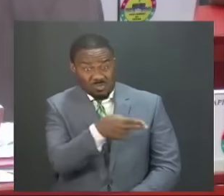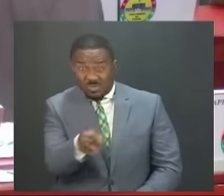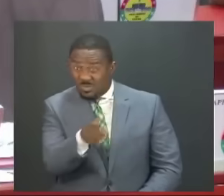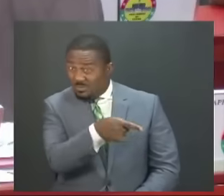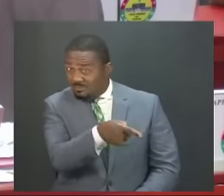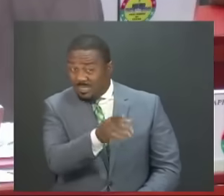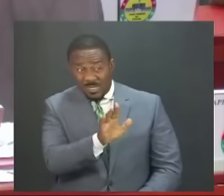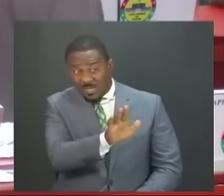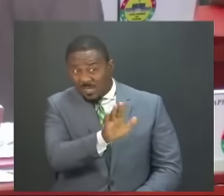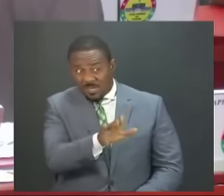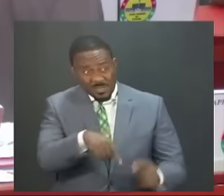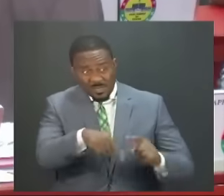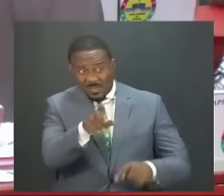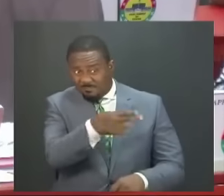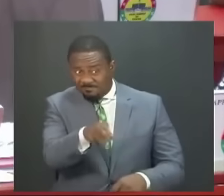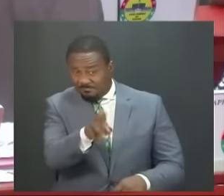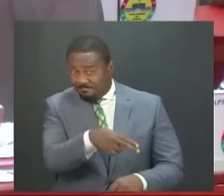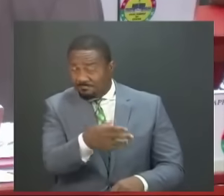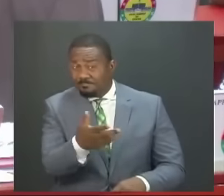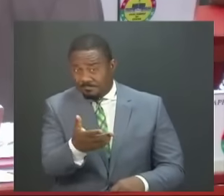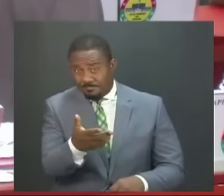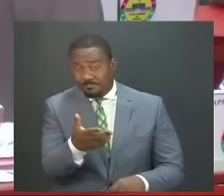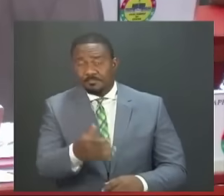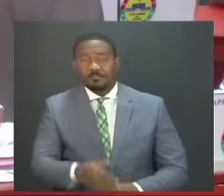Mr. Speaker, the